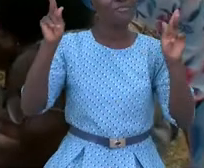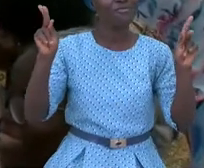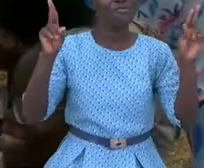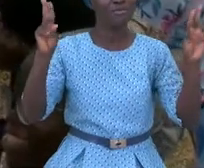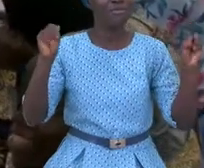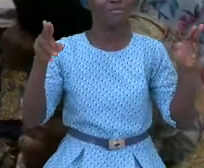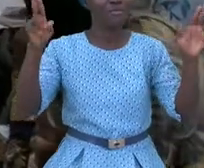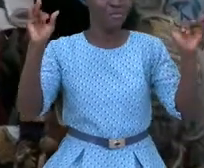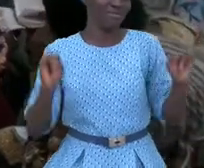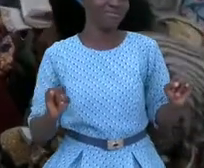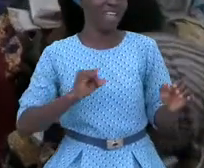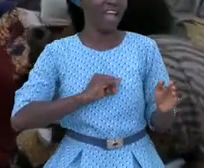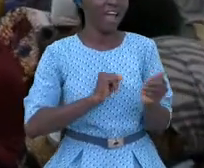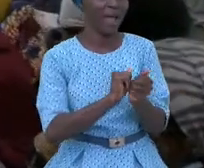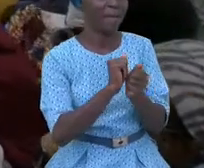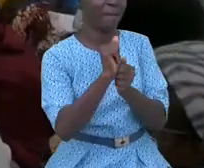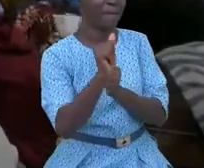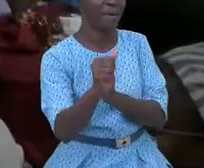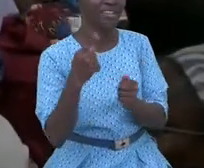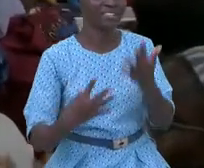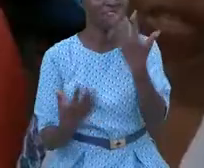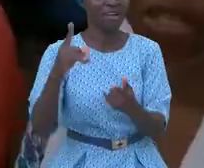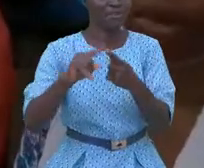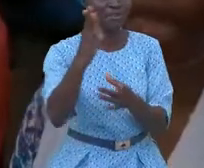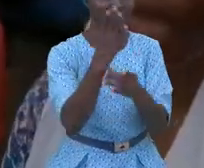I pass the fire into your heart.